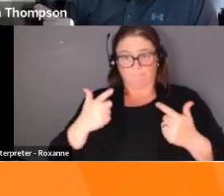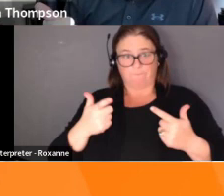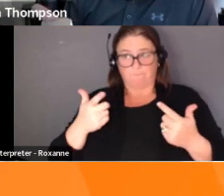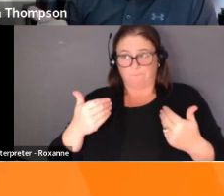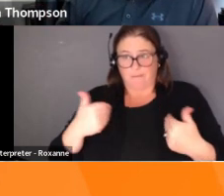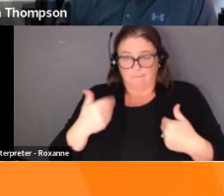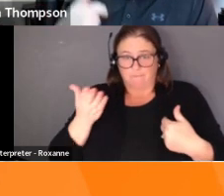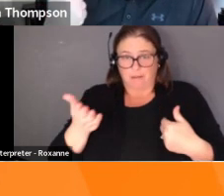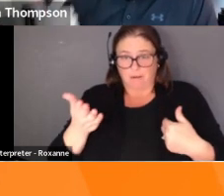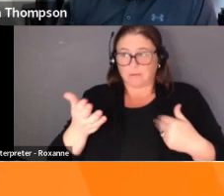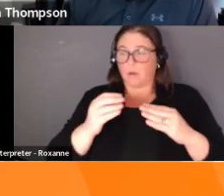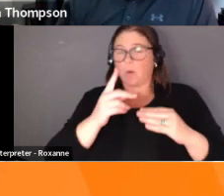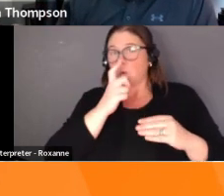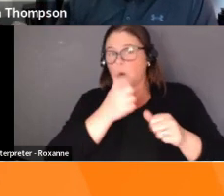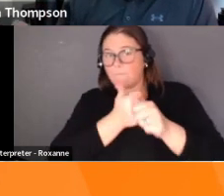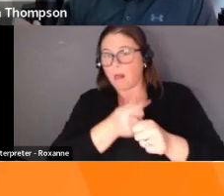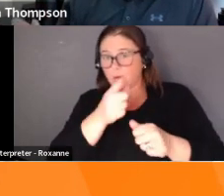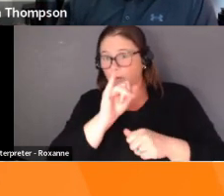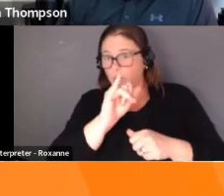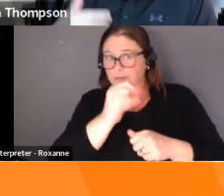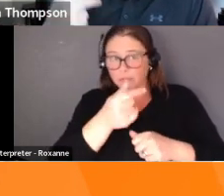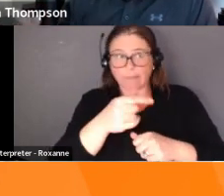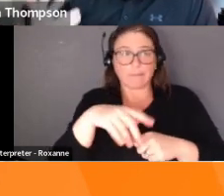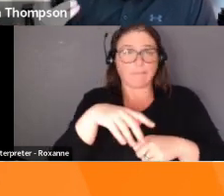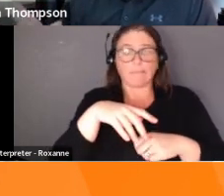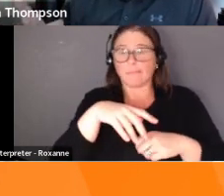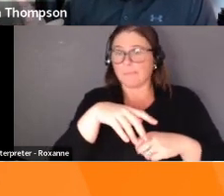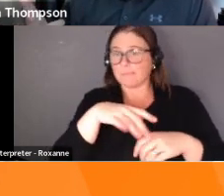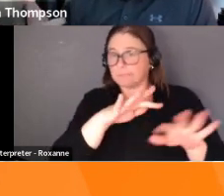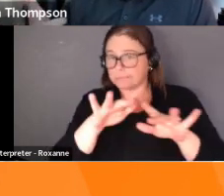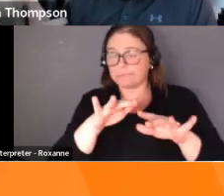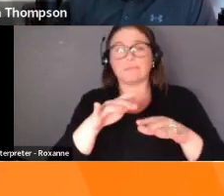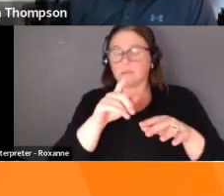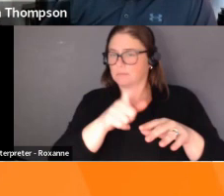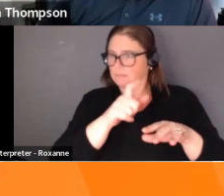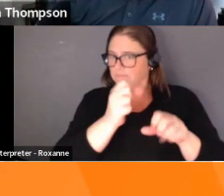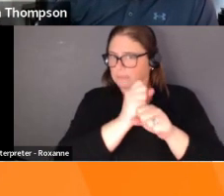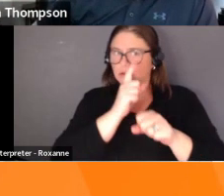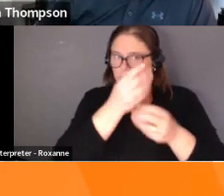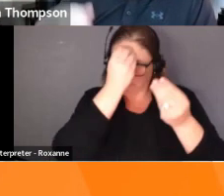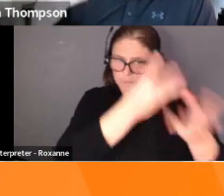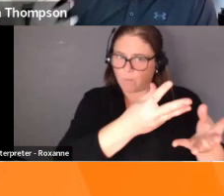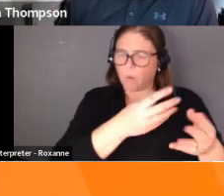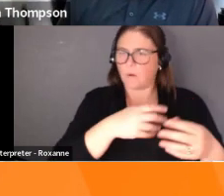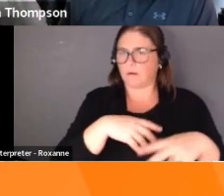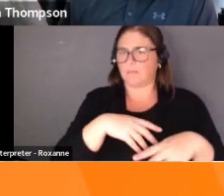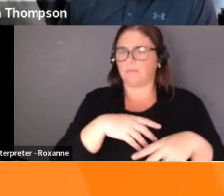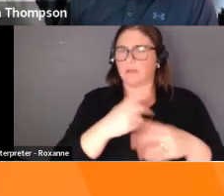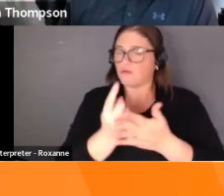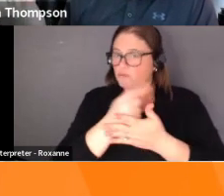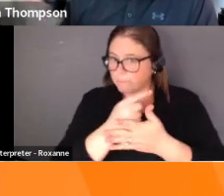followers, we want to invest in reviews, and we want to advertise on Amazon. Now, notifying